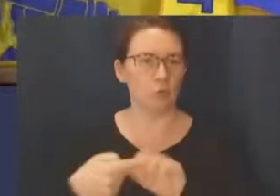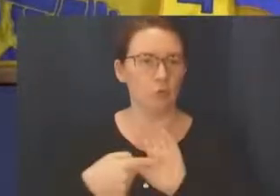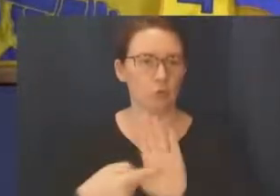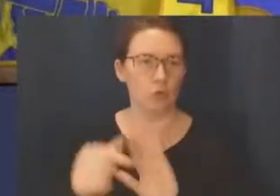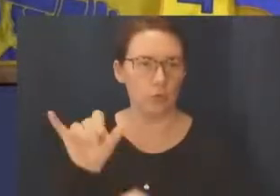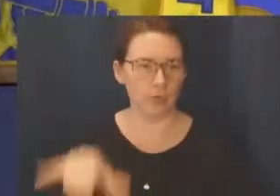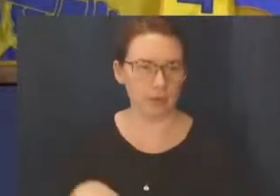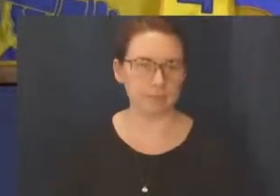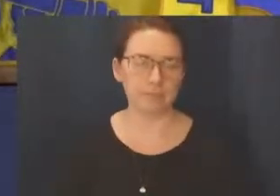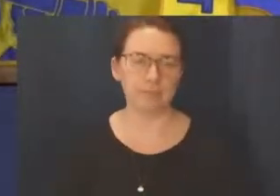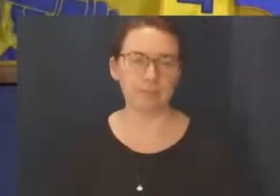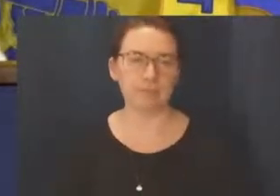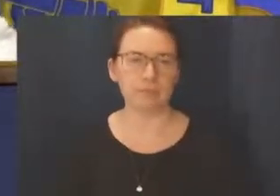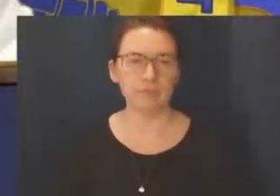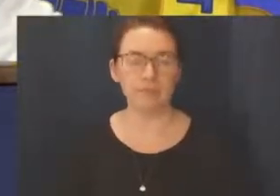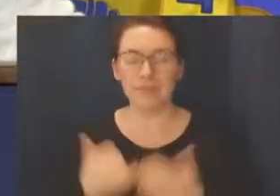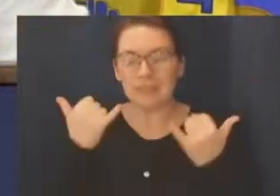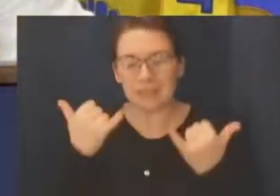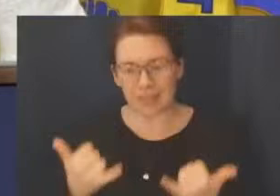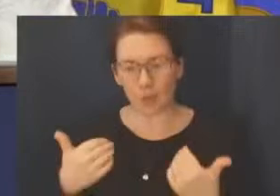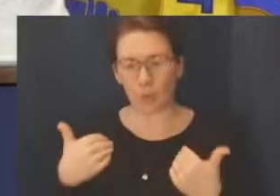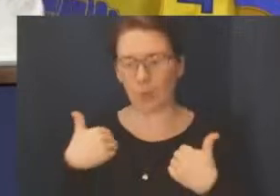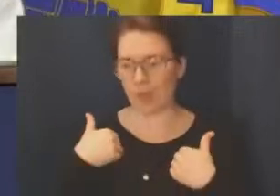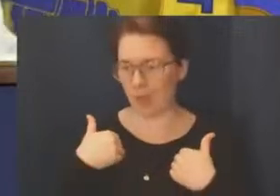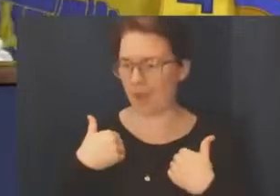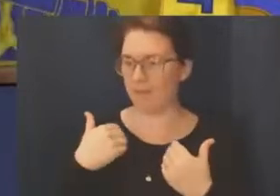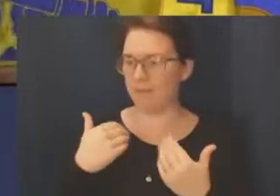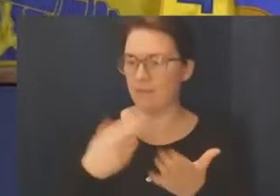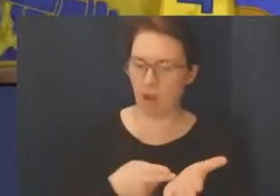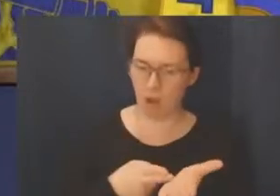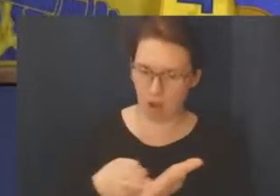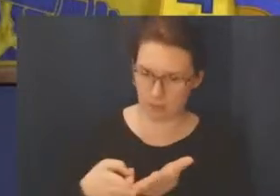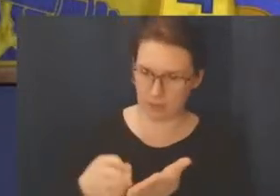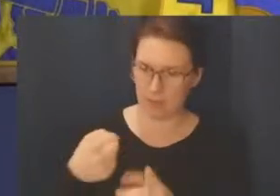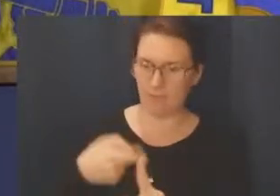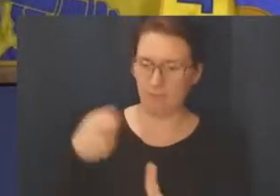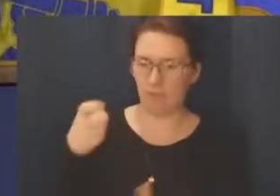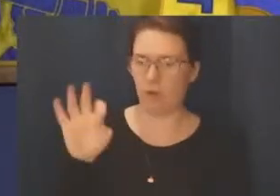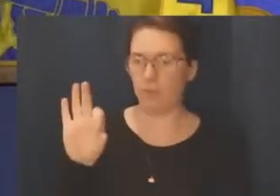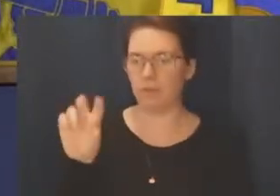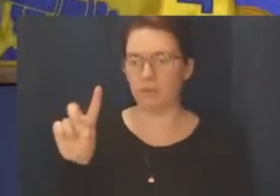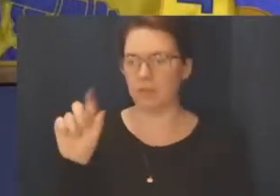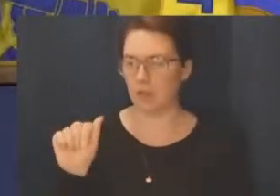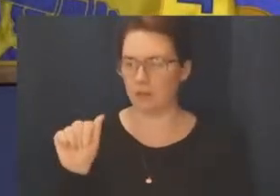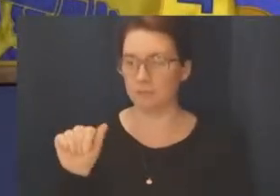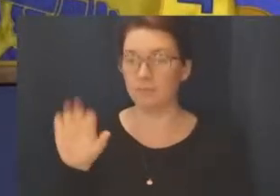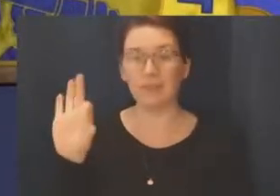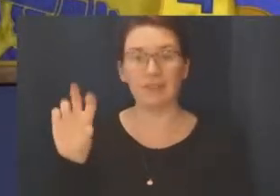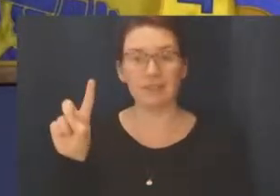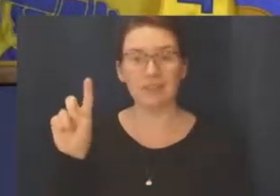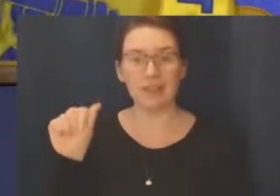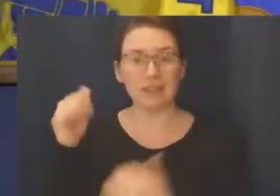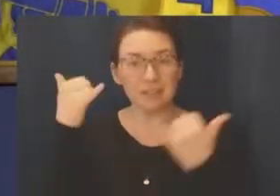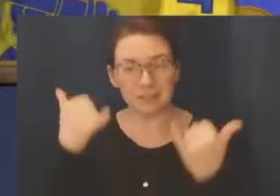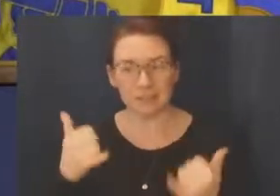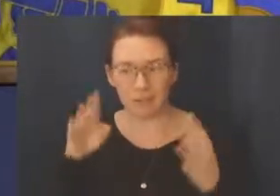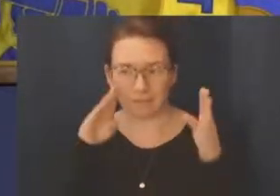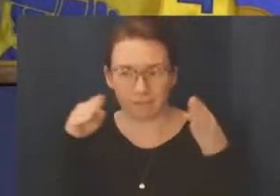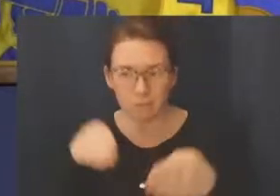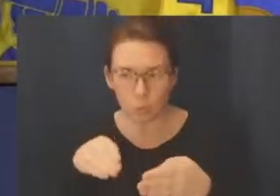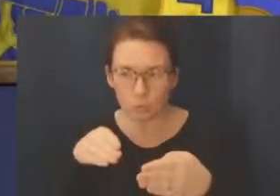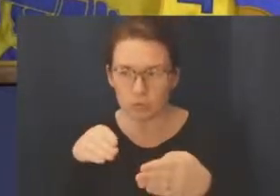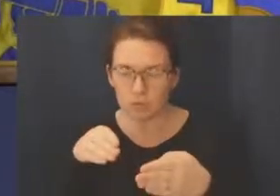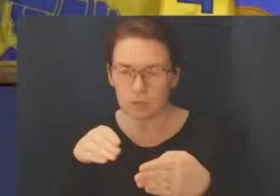intellectual honesty coming out of the FDA, focused on looking at updated science on